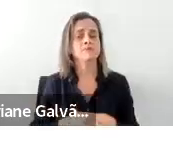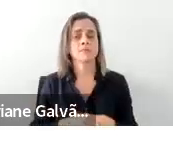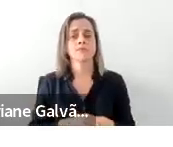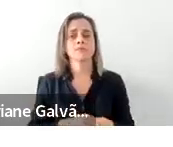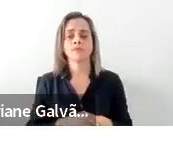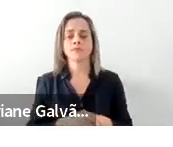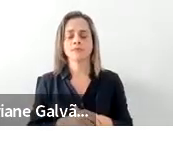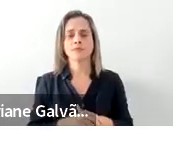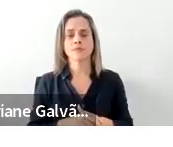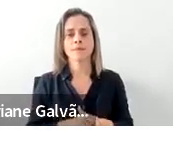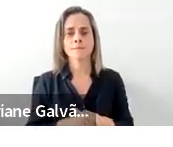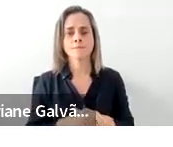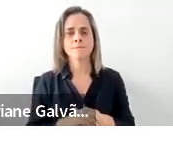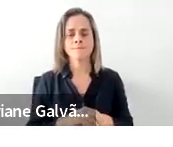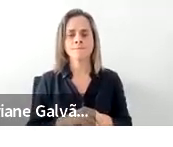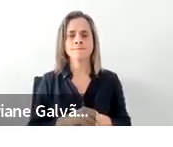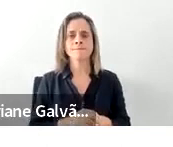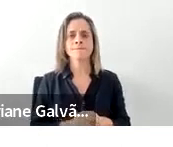first of all,